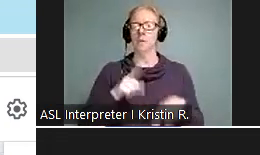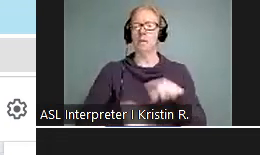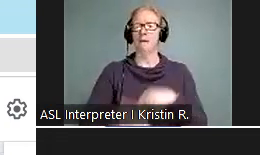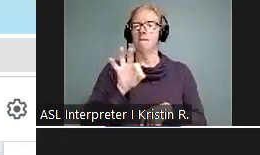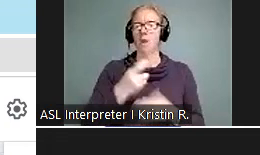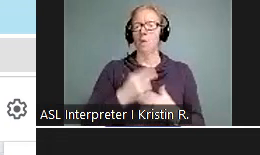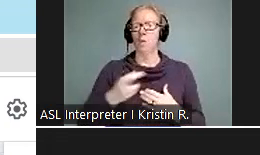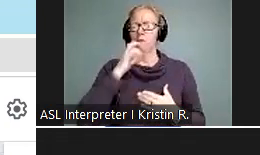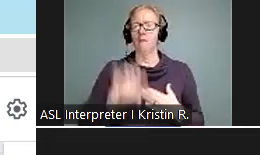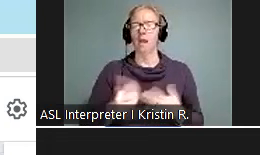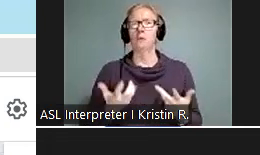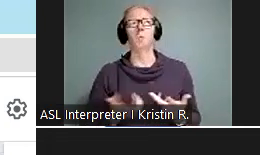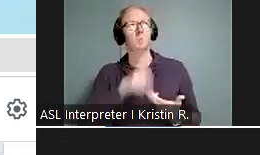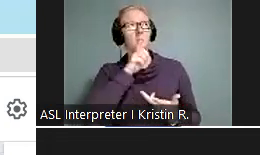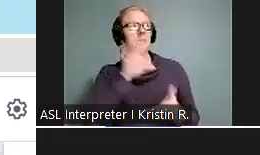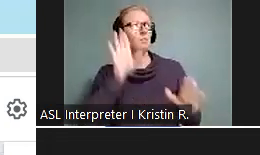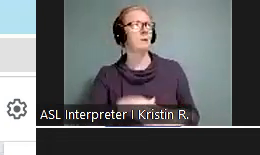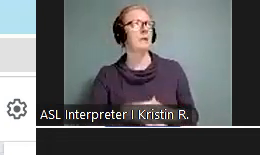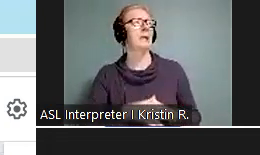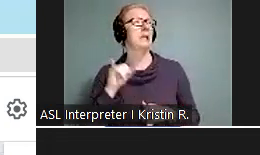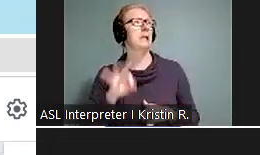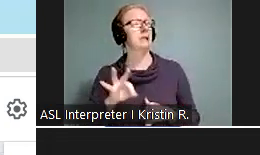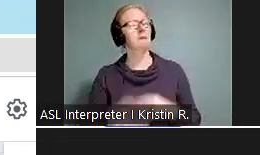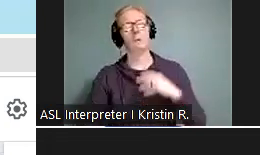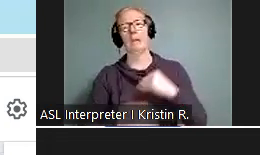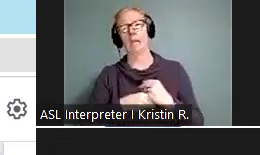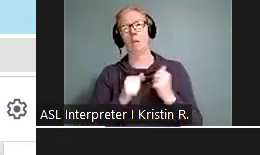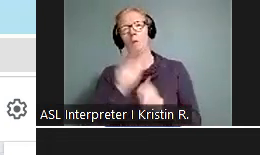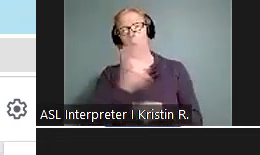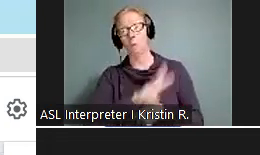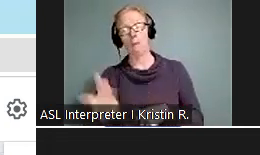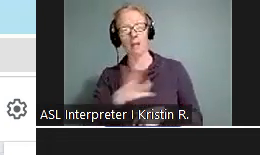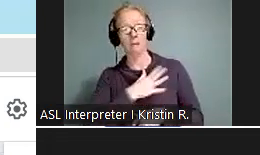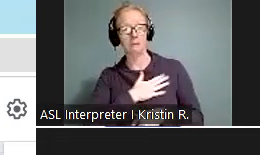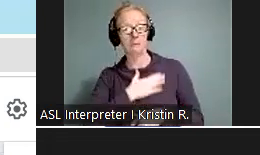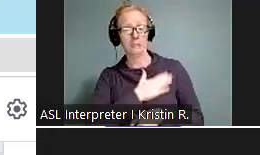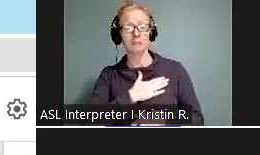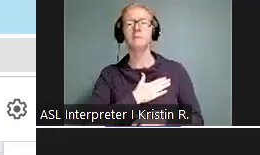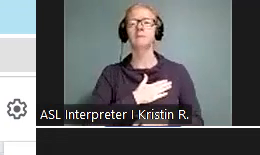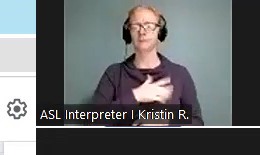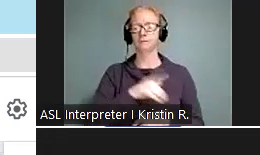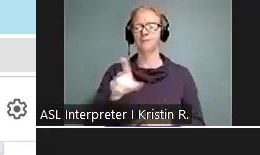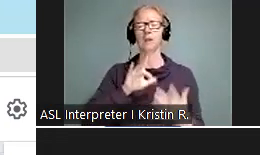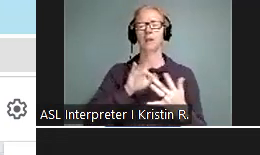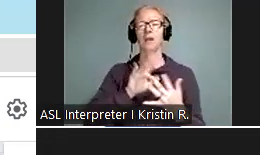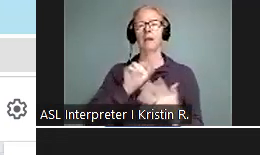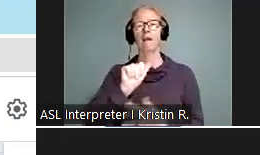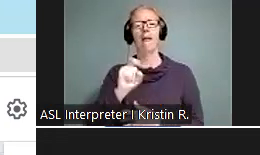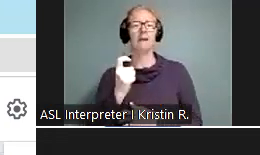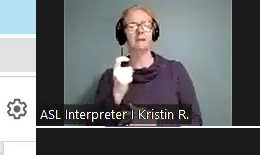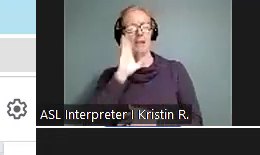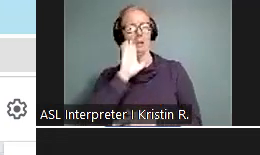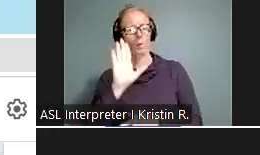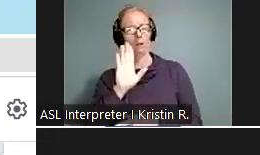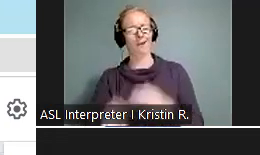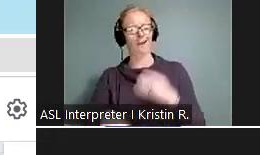resource for it. And it would be really great if you added it onto your web page. I have here to contact Alex and we'll update it.